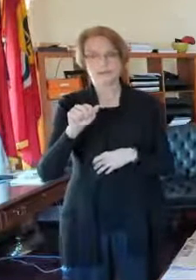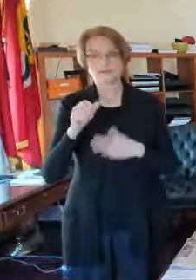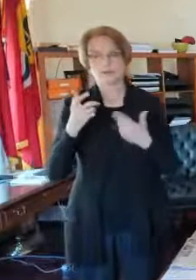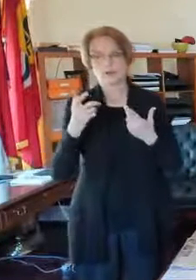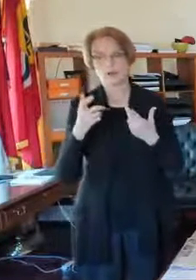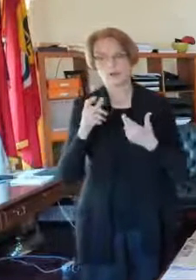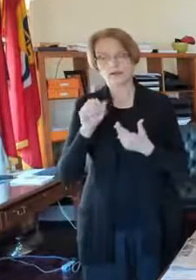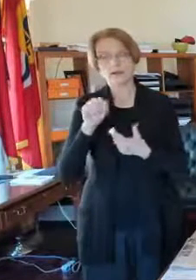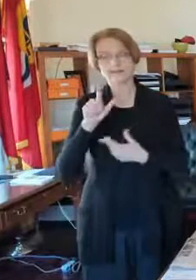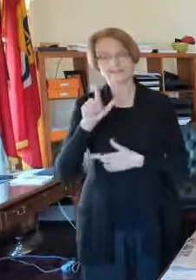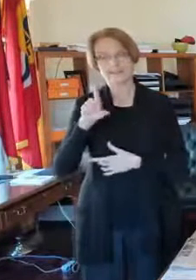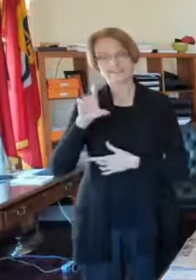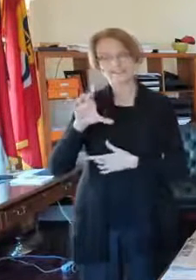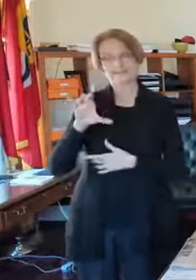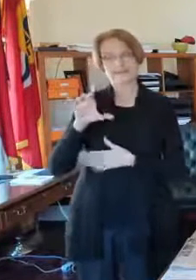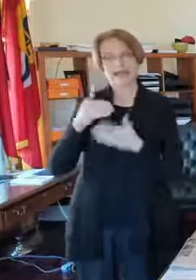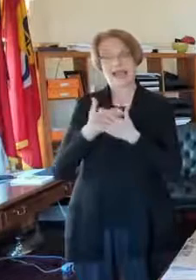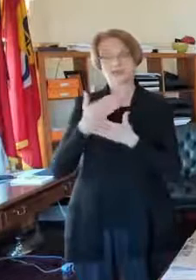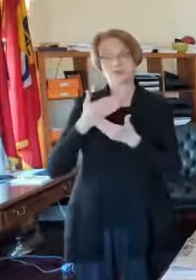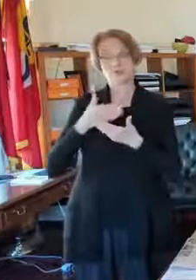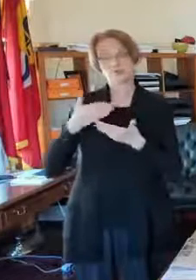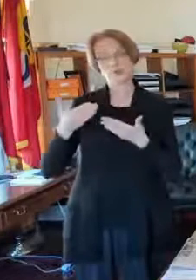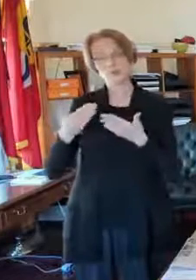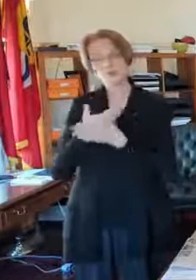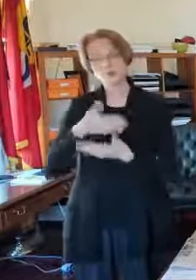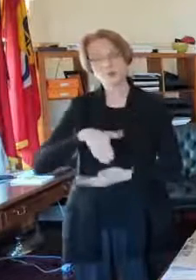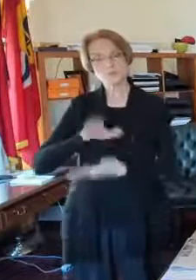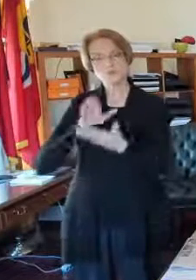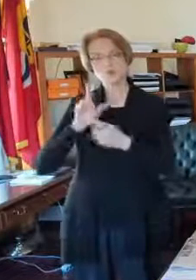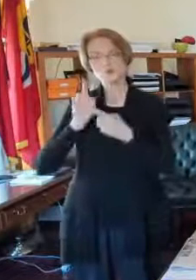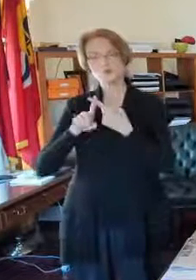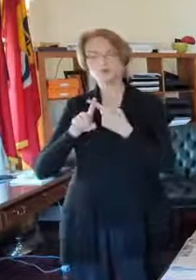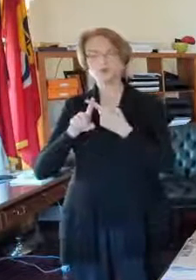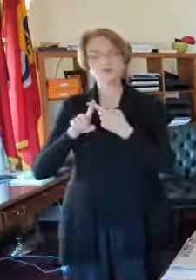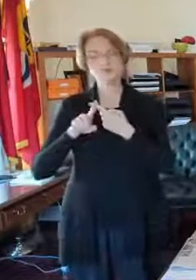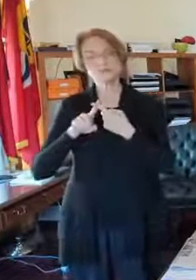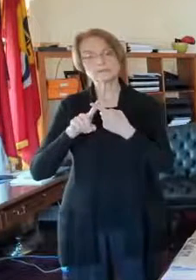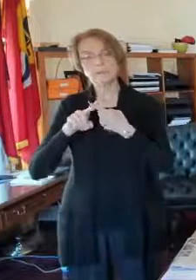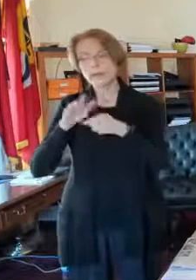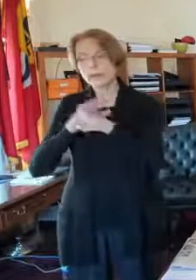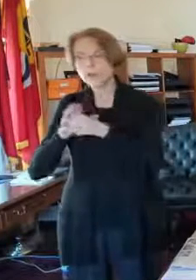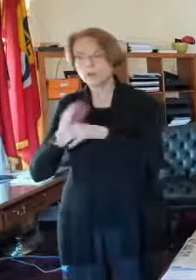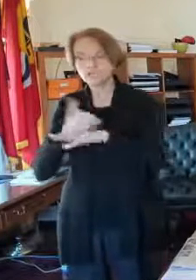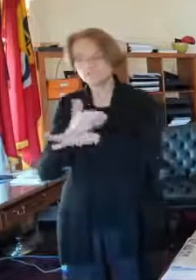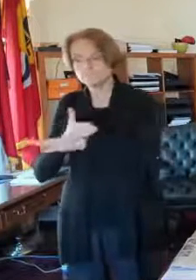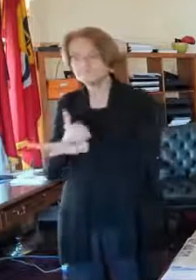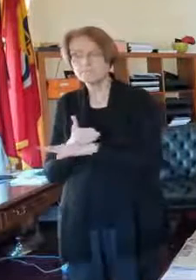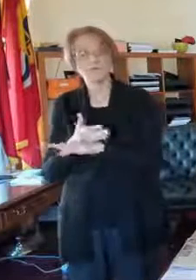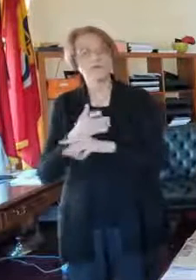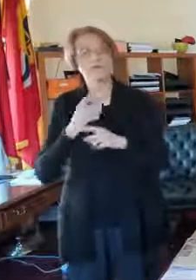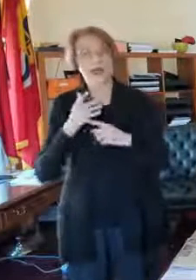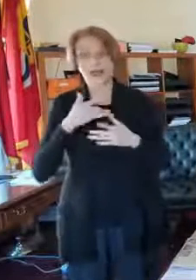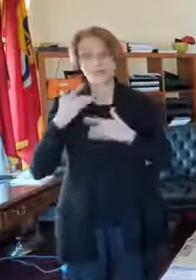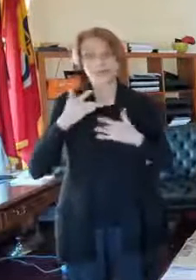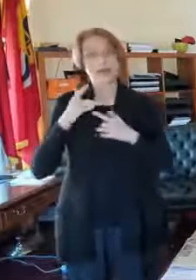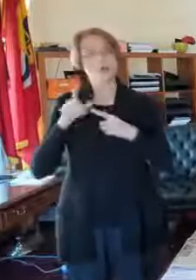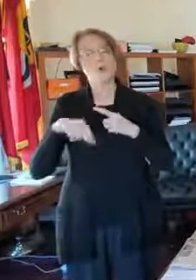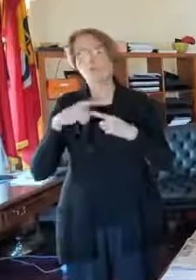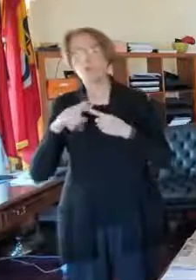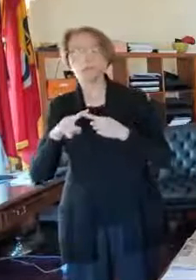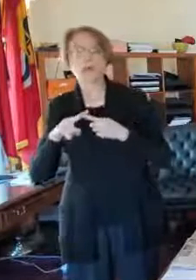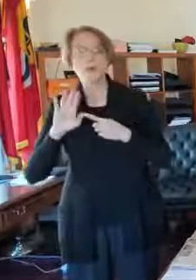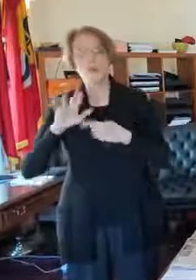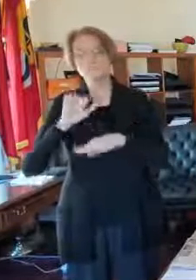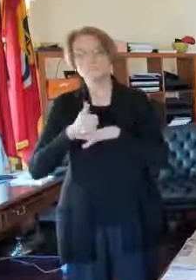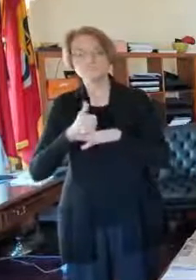to SLDC. I'm excited for the new approach. She says, what does implementation look like, when, and what do you anticipate the results